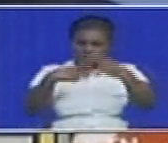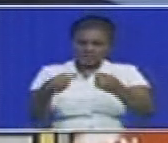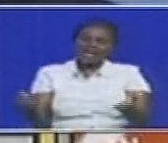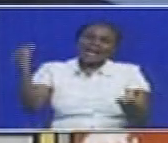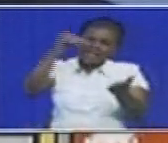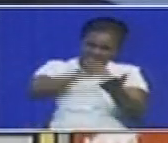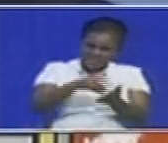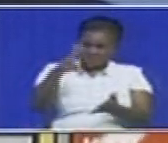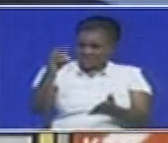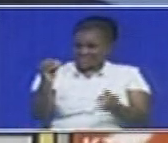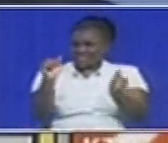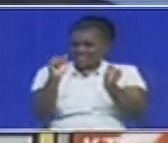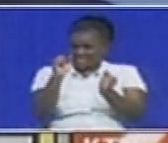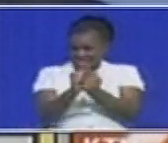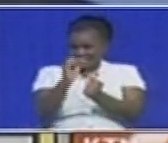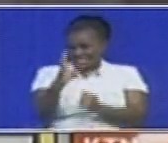one in 2013.